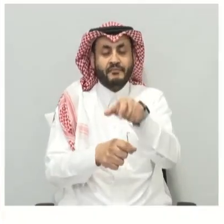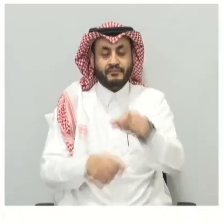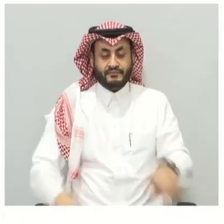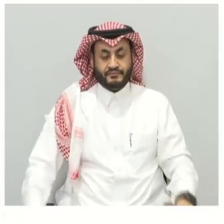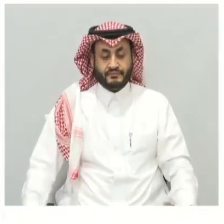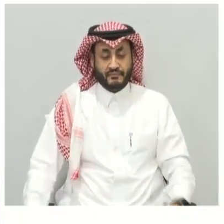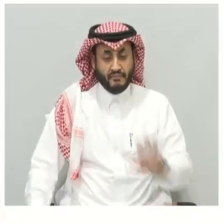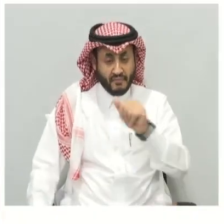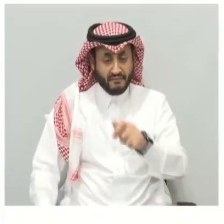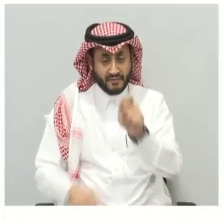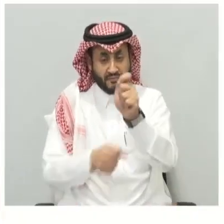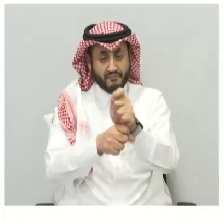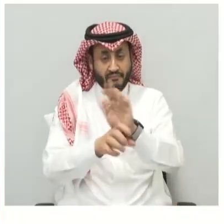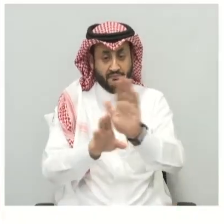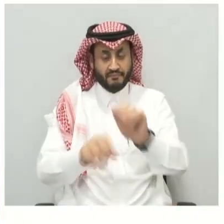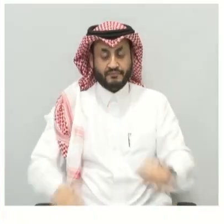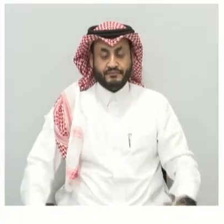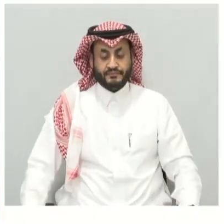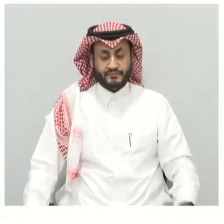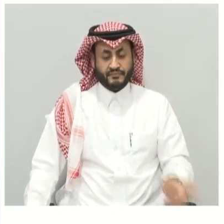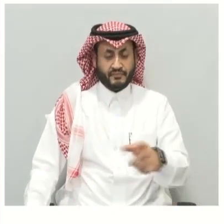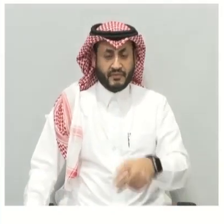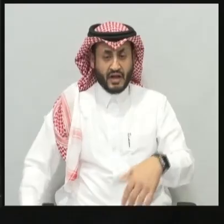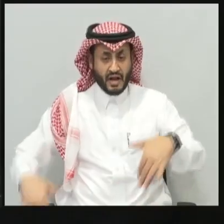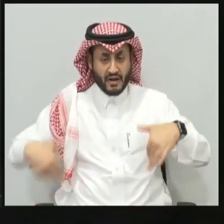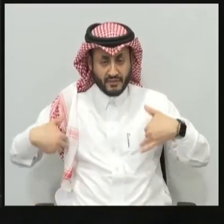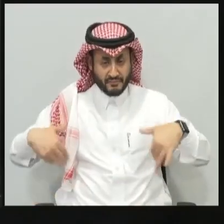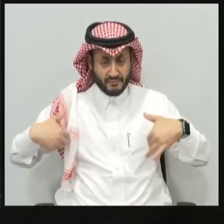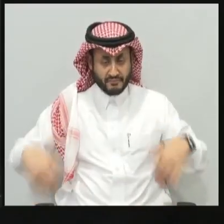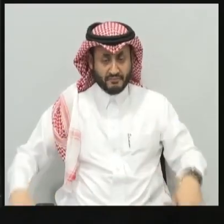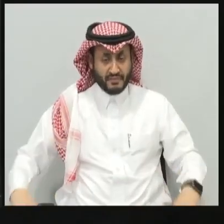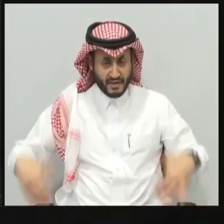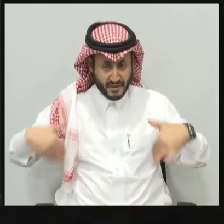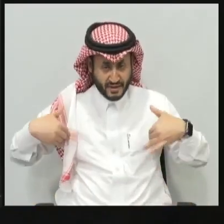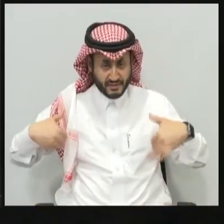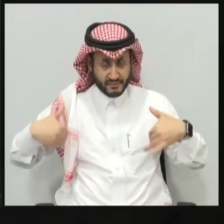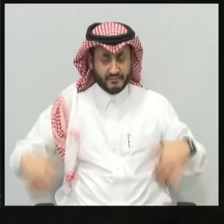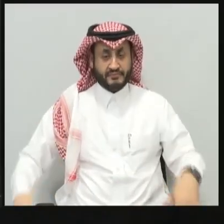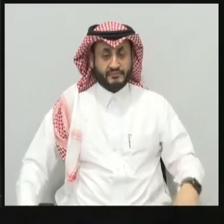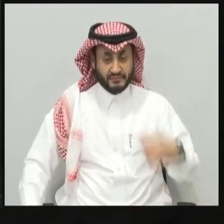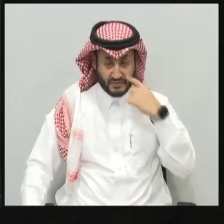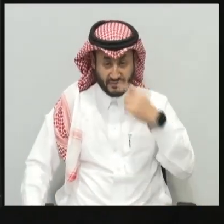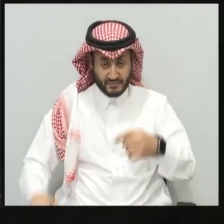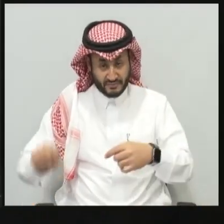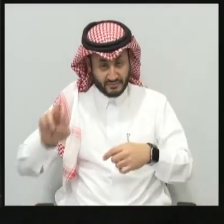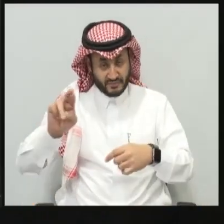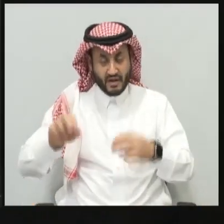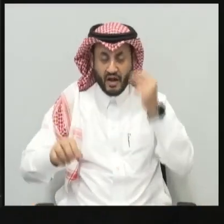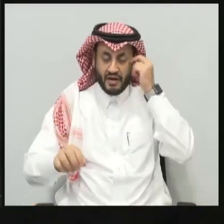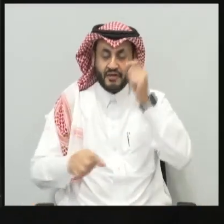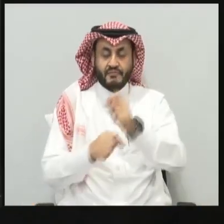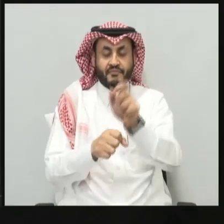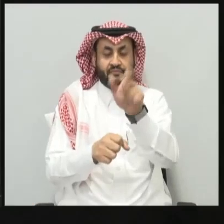And here we have manager. Manager. This one, here a verb, we added to